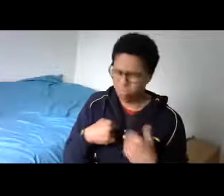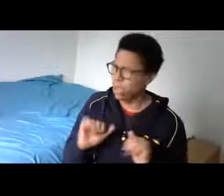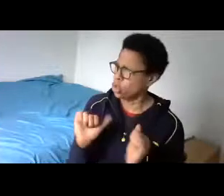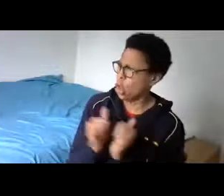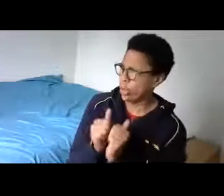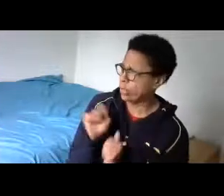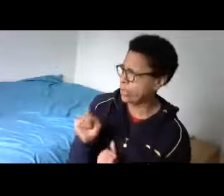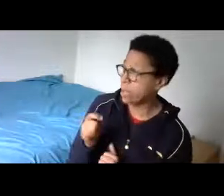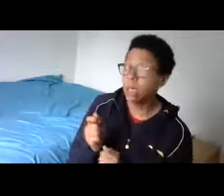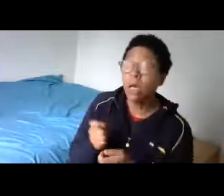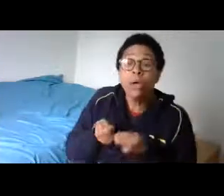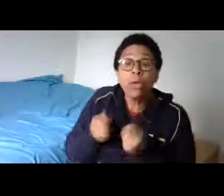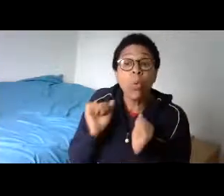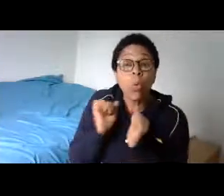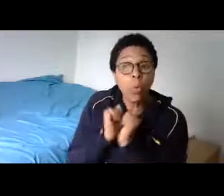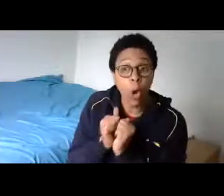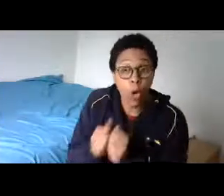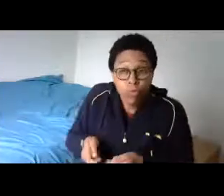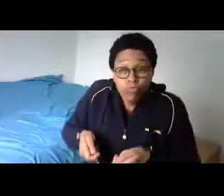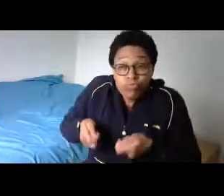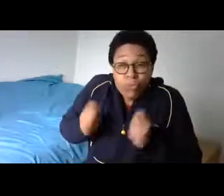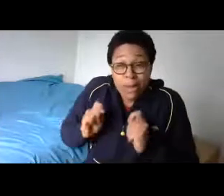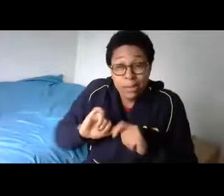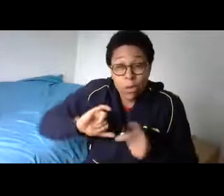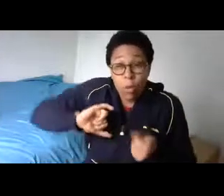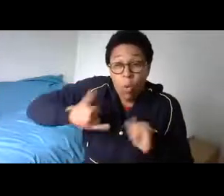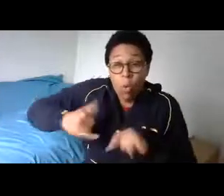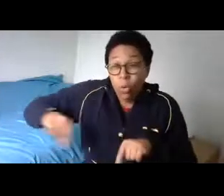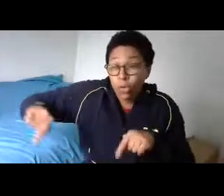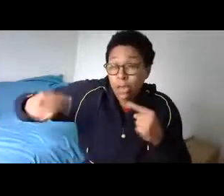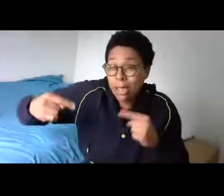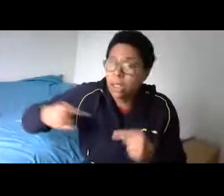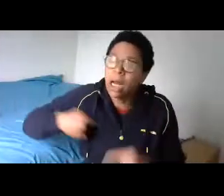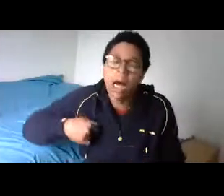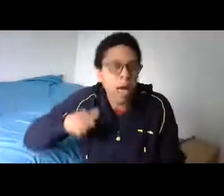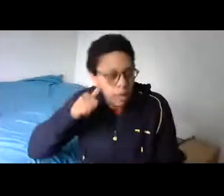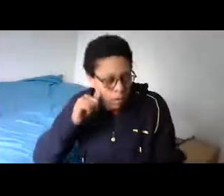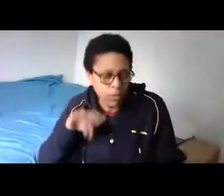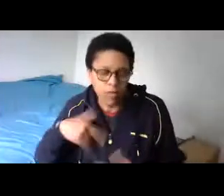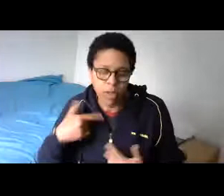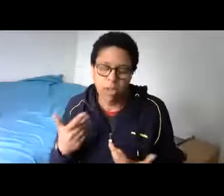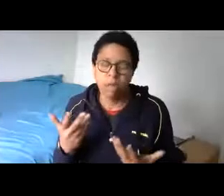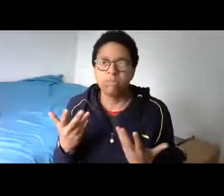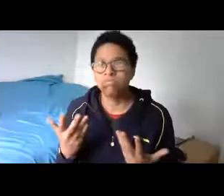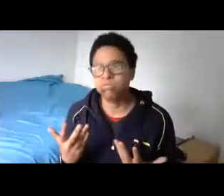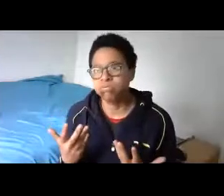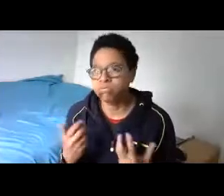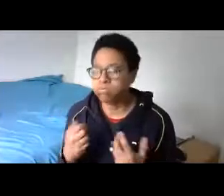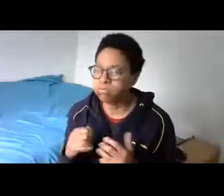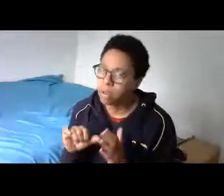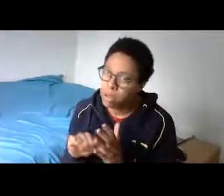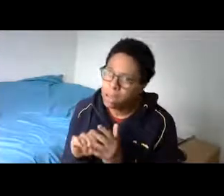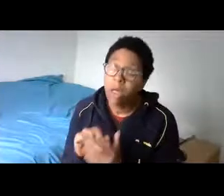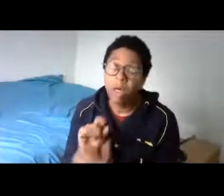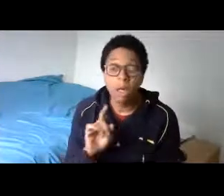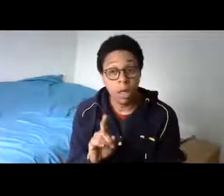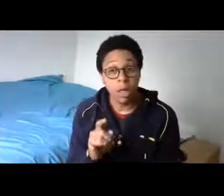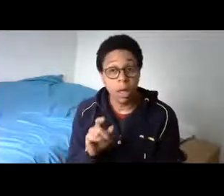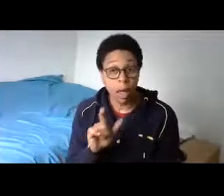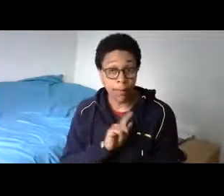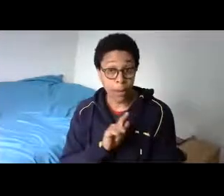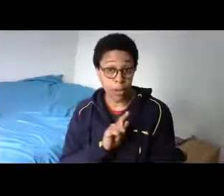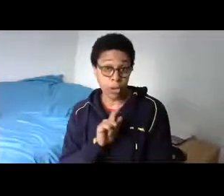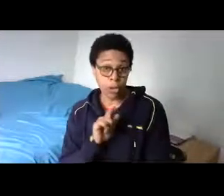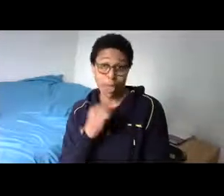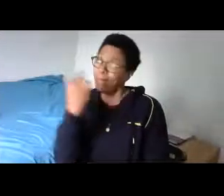raising them. And I know it's a pain, really, because often they will say, well, we have a template, which